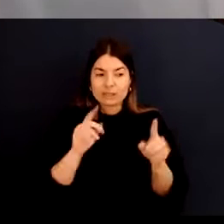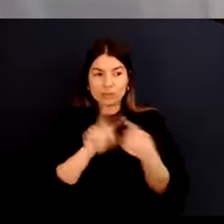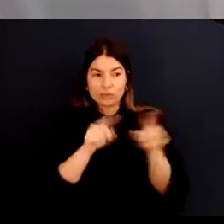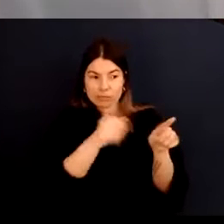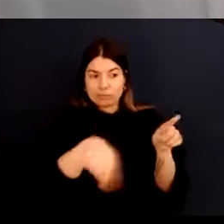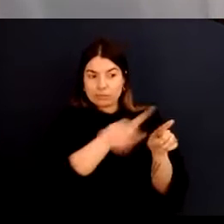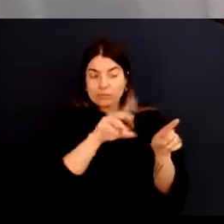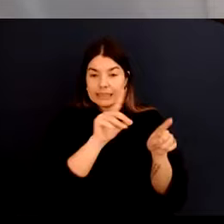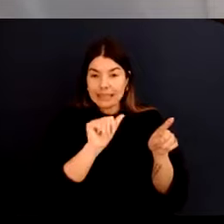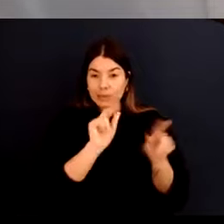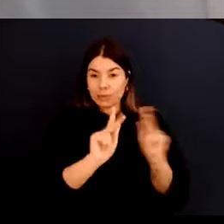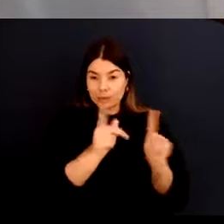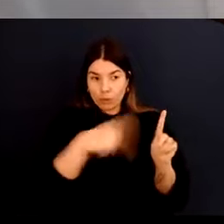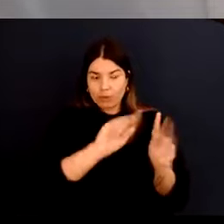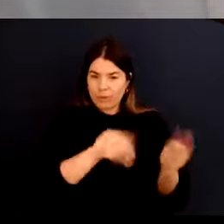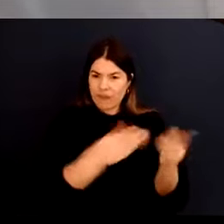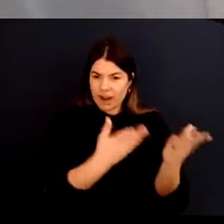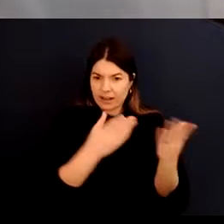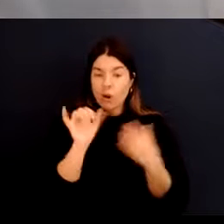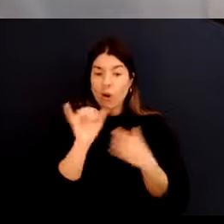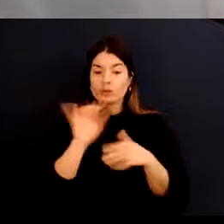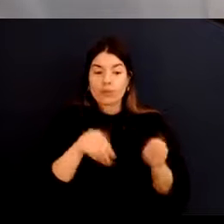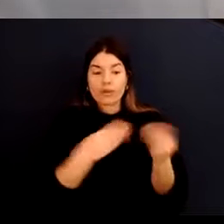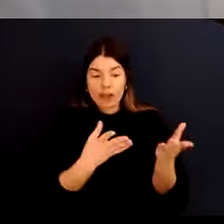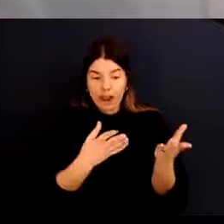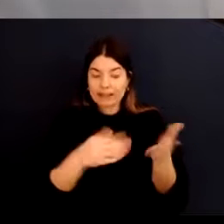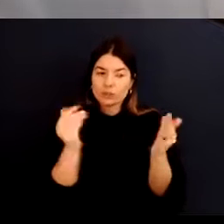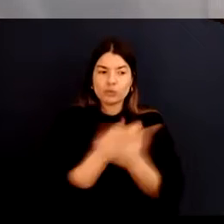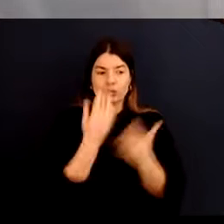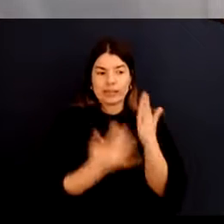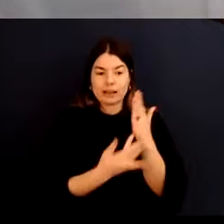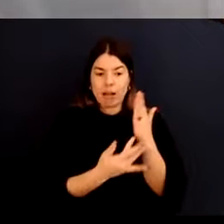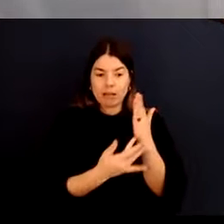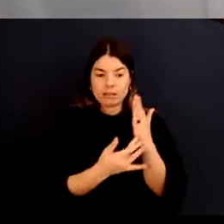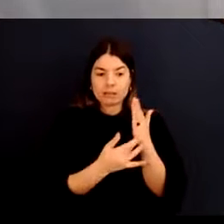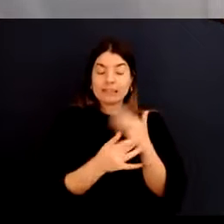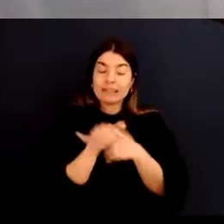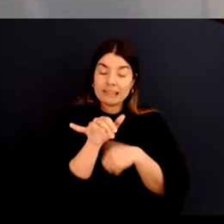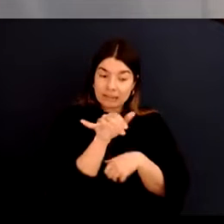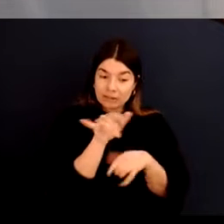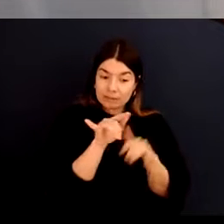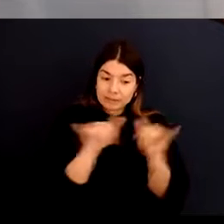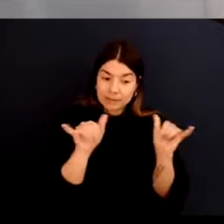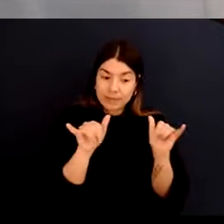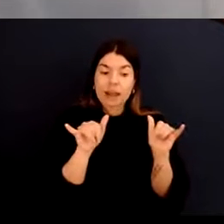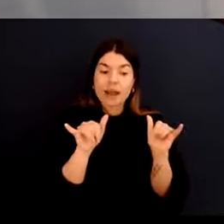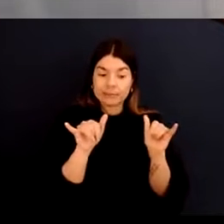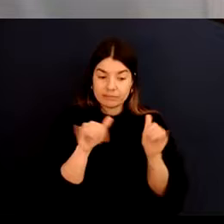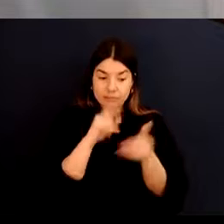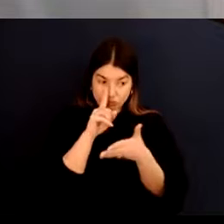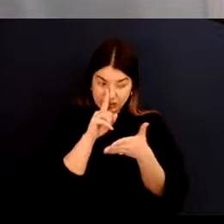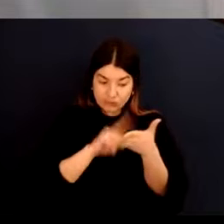need, and also provide the resources for new technology, and we want to do research